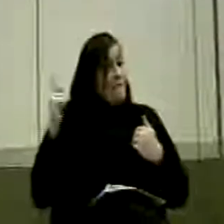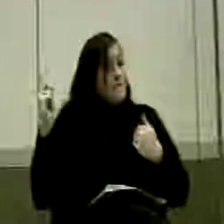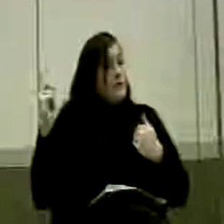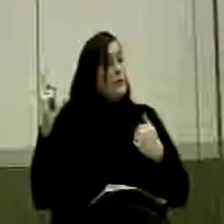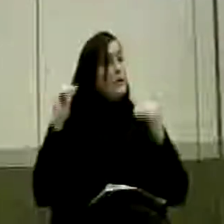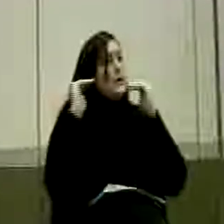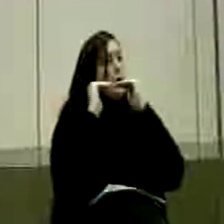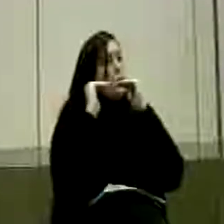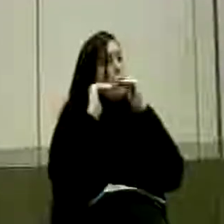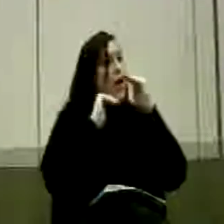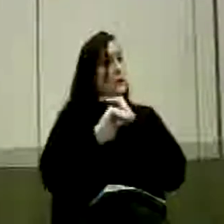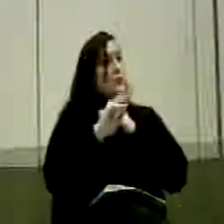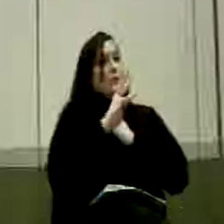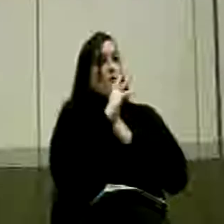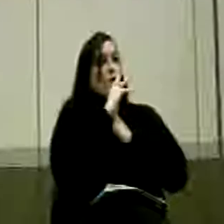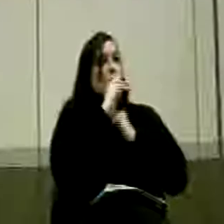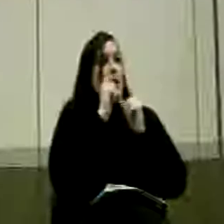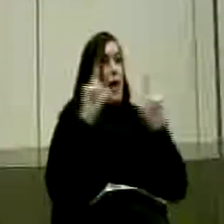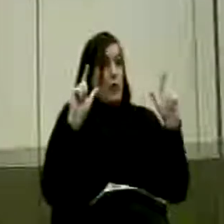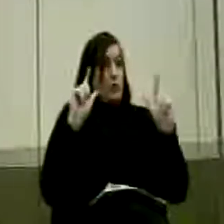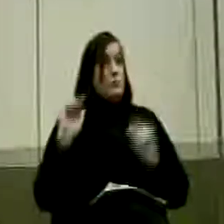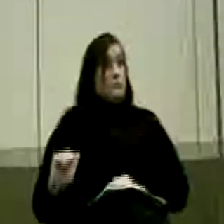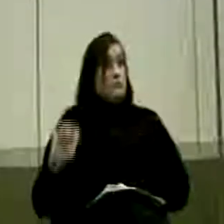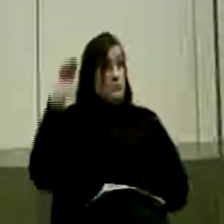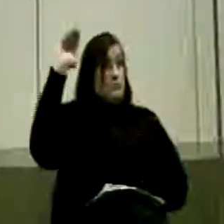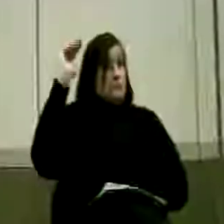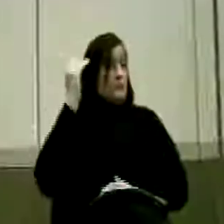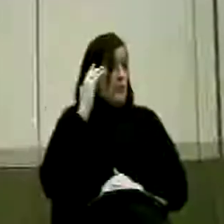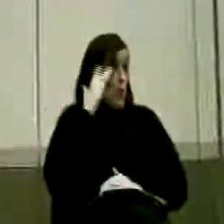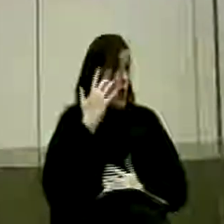if they have equal access to the verbal language from very early on.